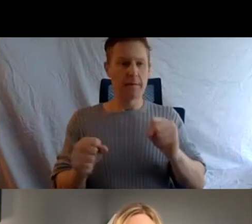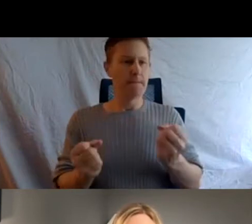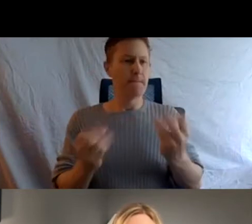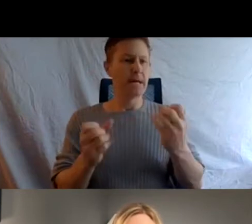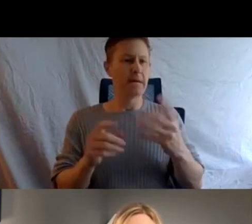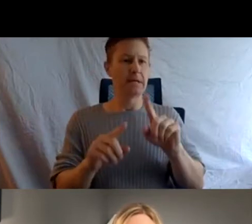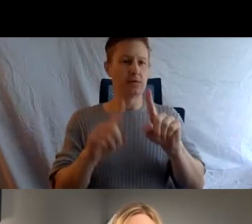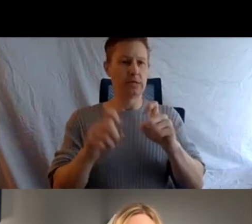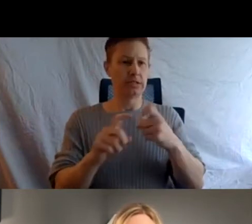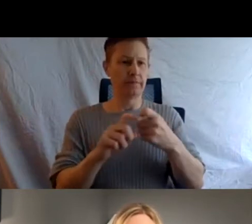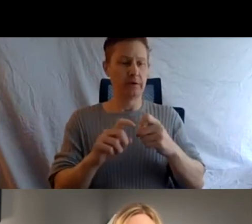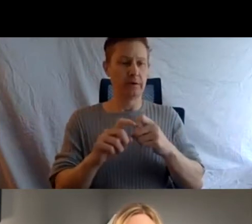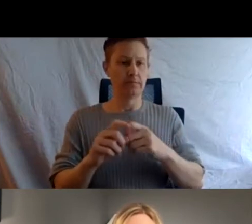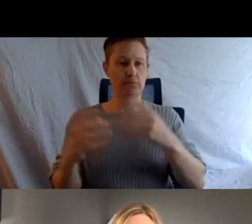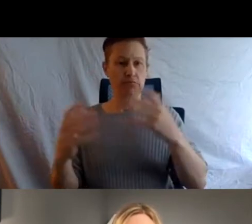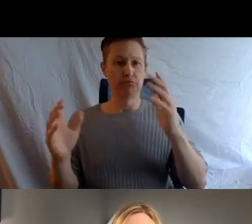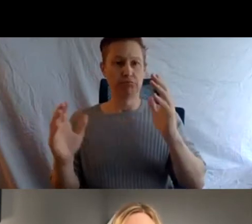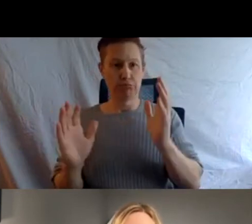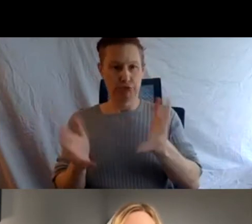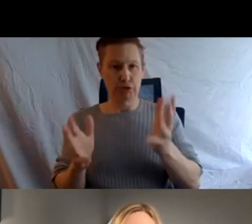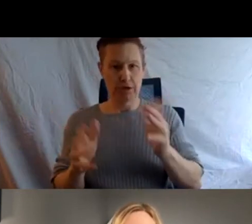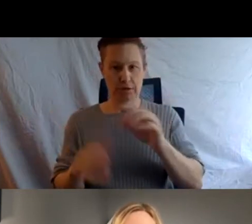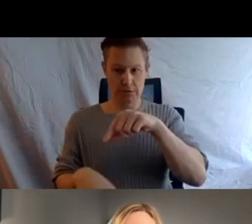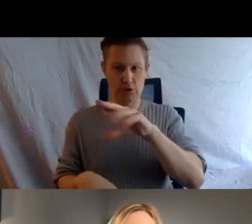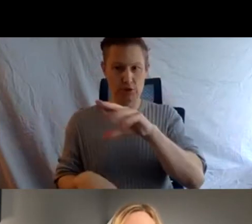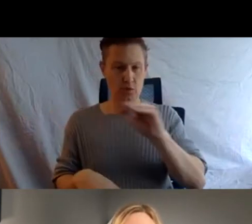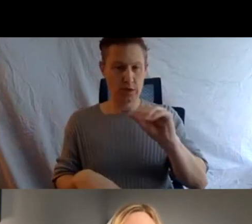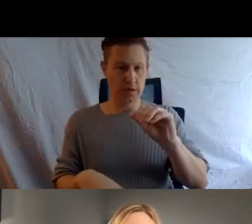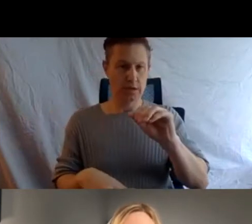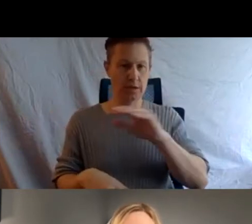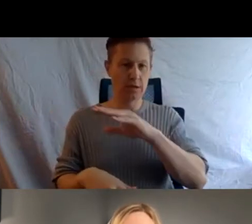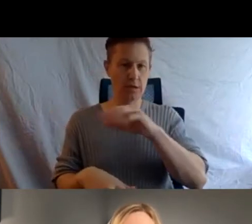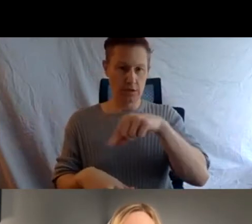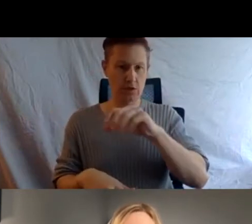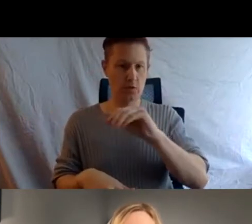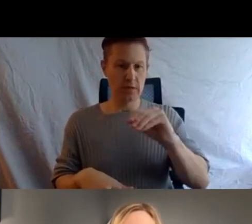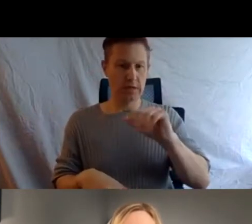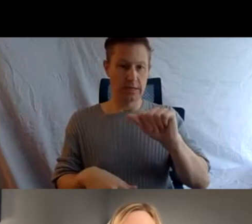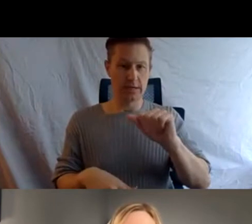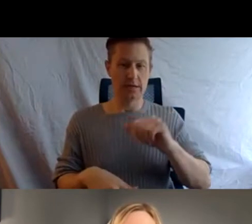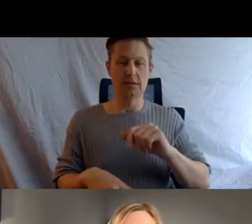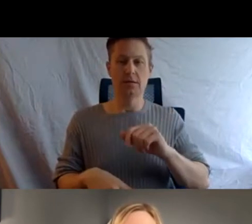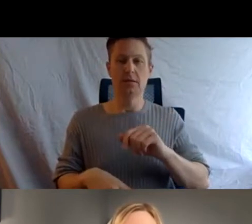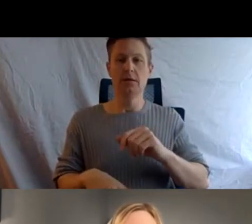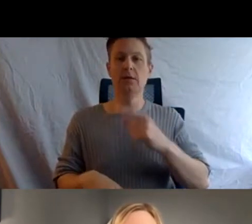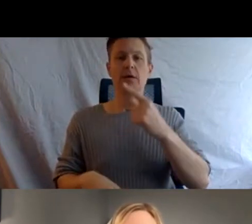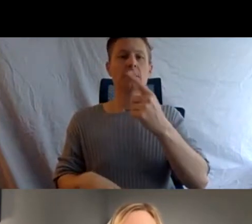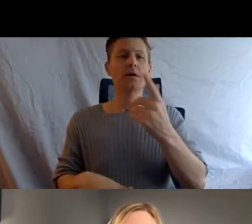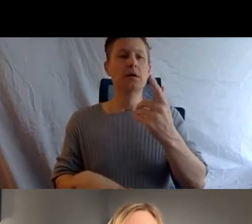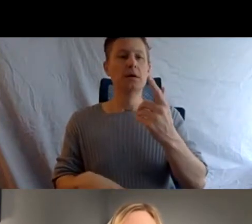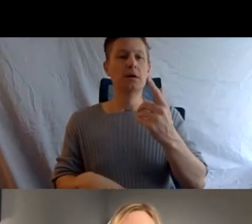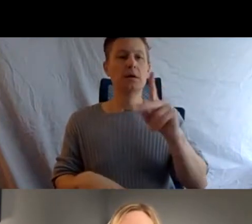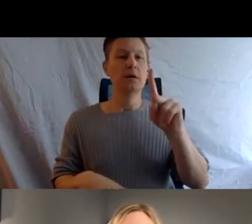so I can't wait to get to those. I just want to add that not only is it important for